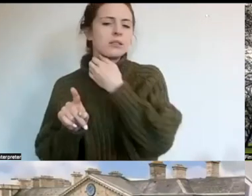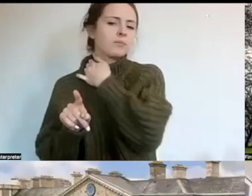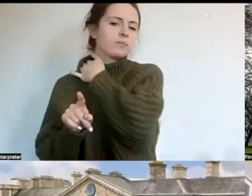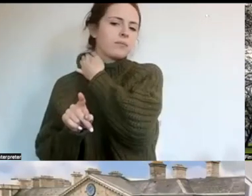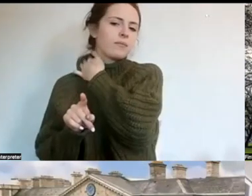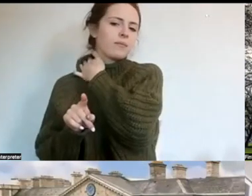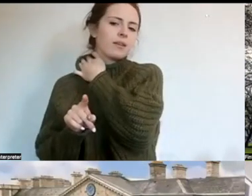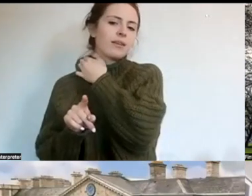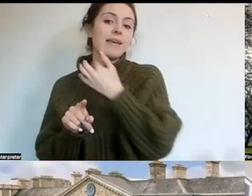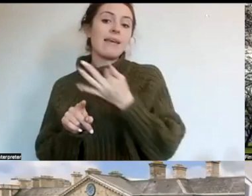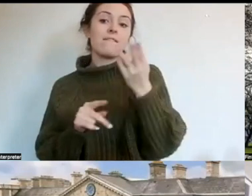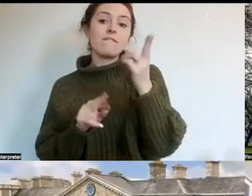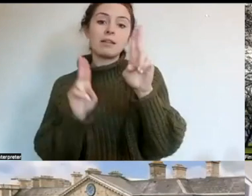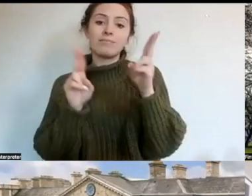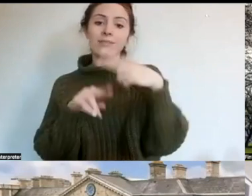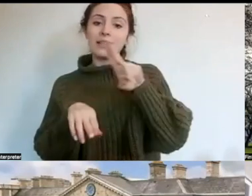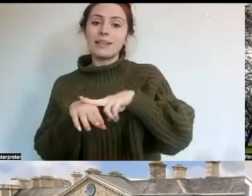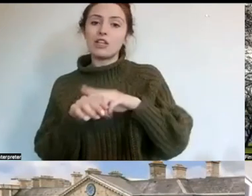national service model was introduced,